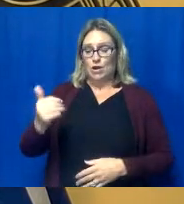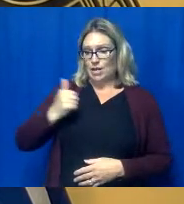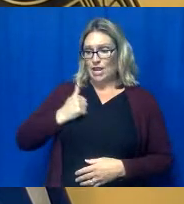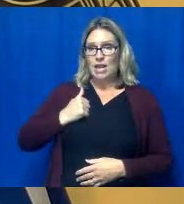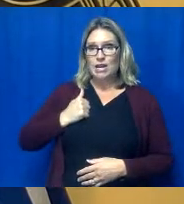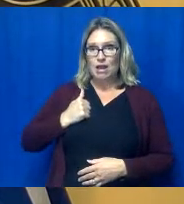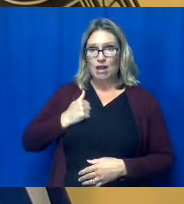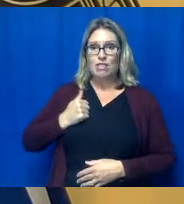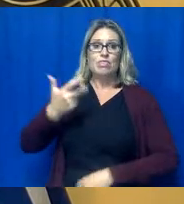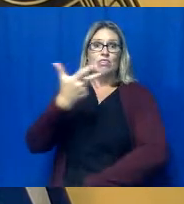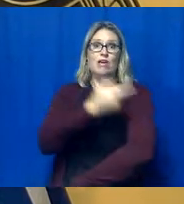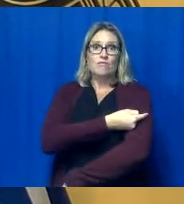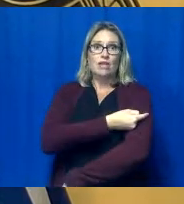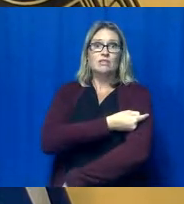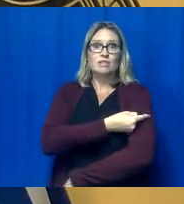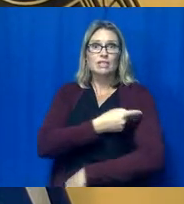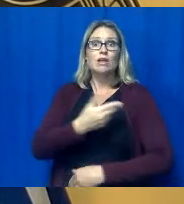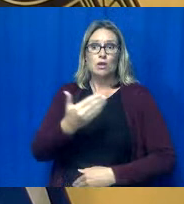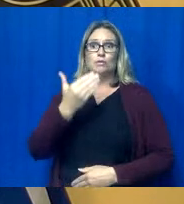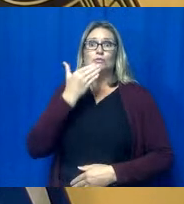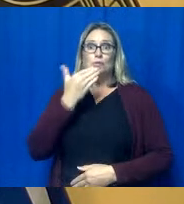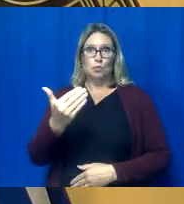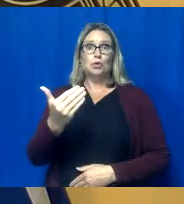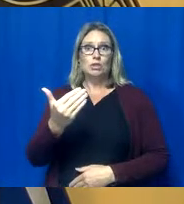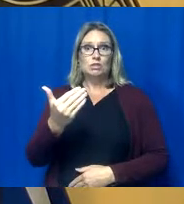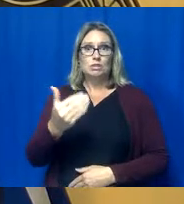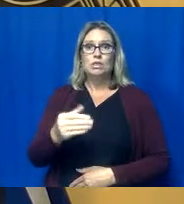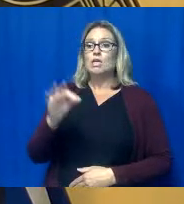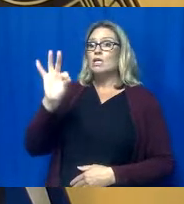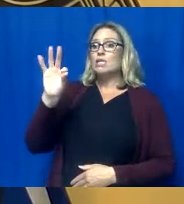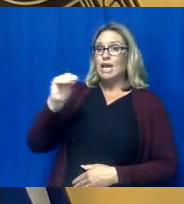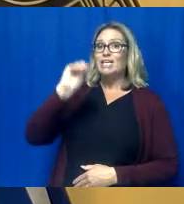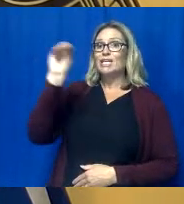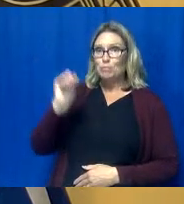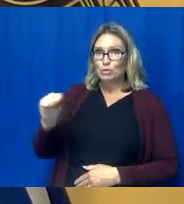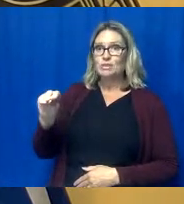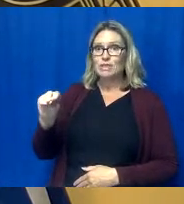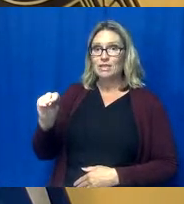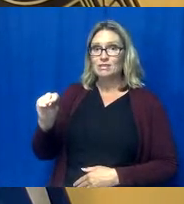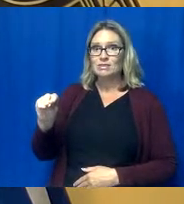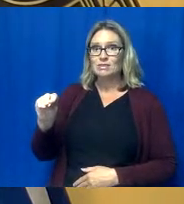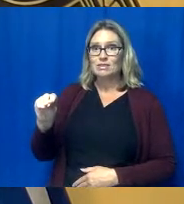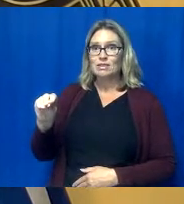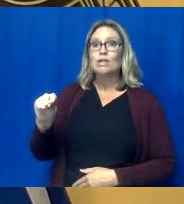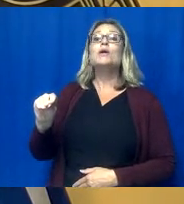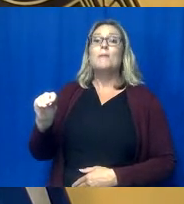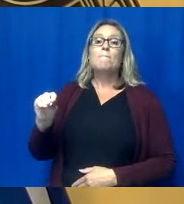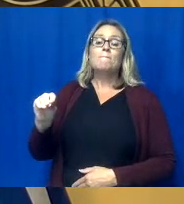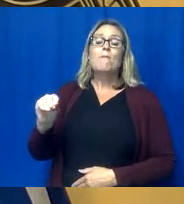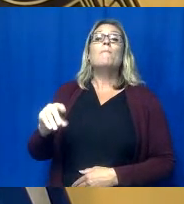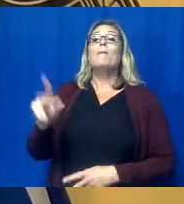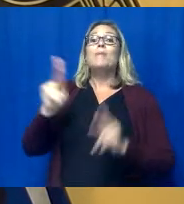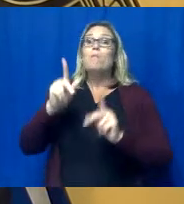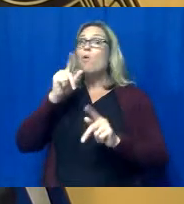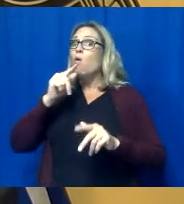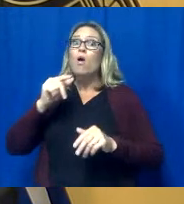effective, 90% of those with COVID-19 are unvaccinated. Also in